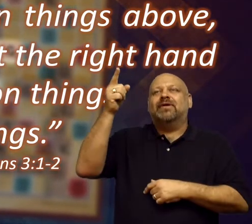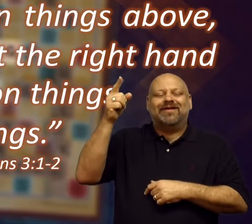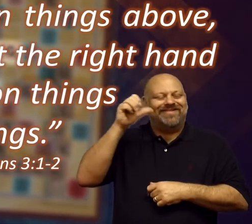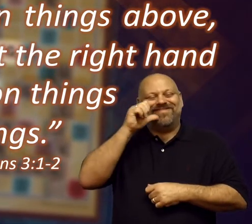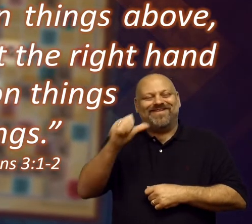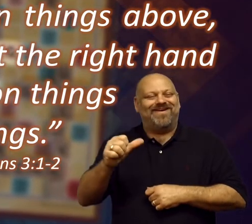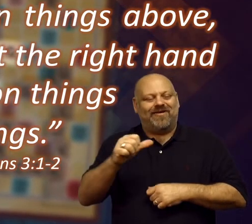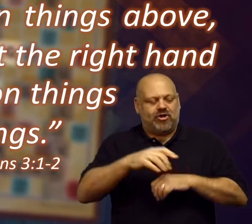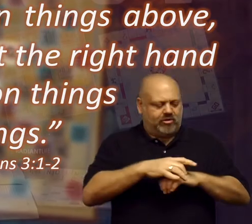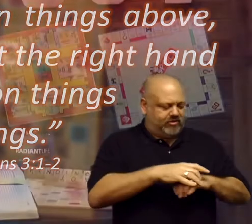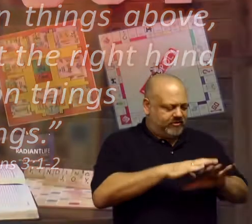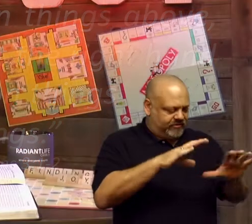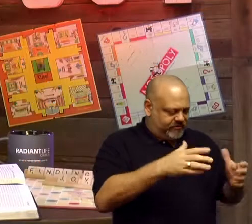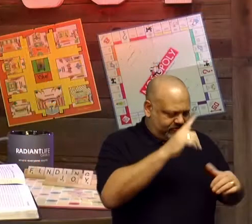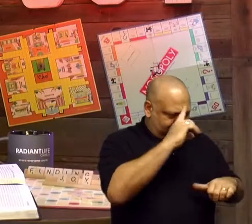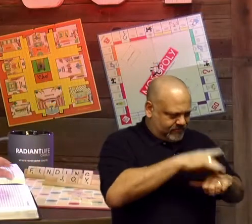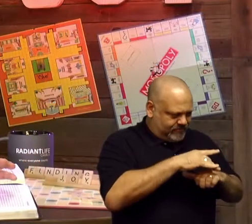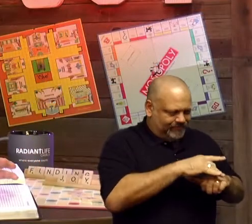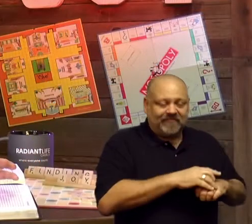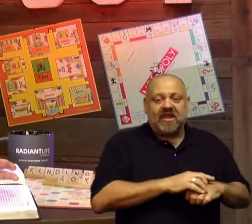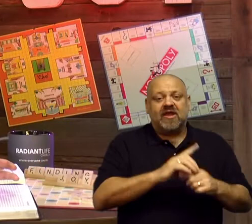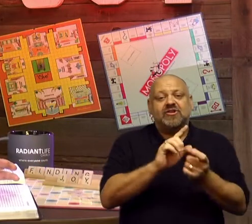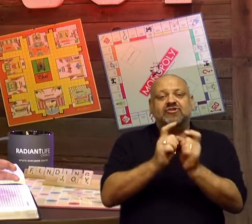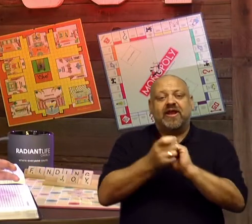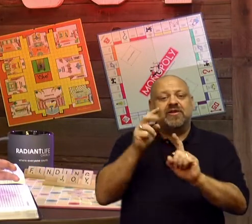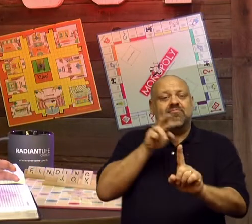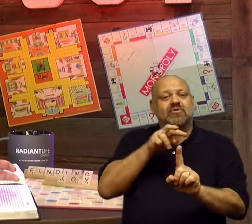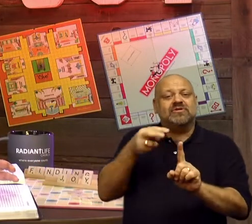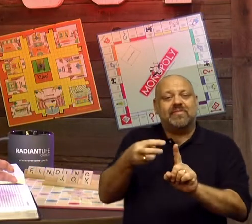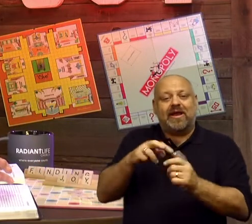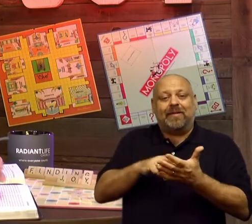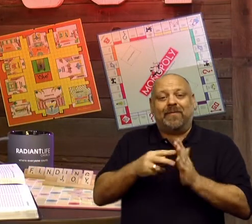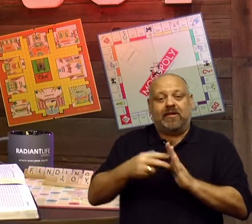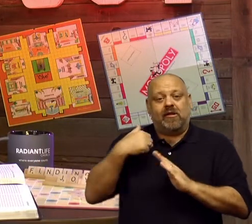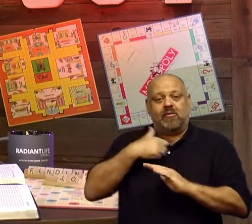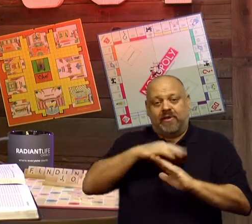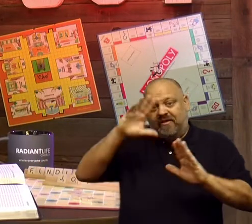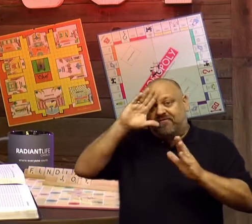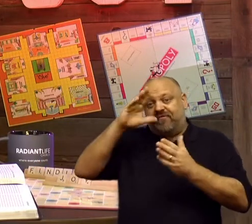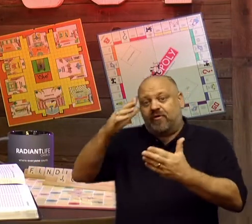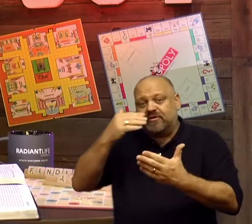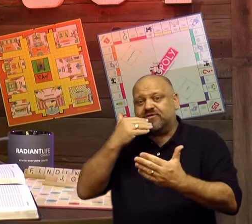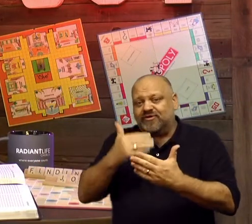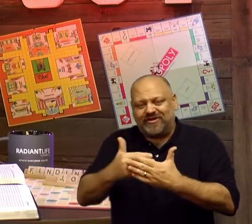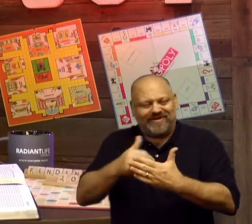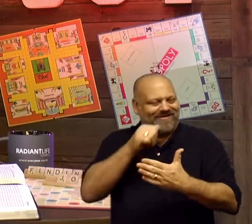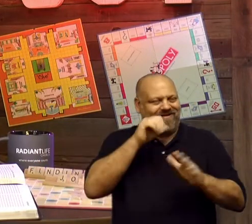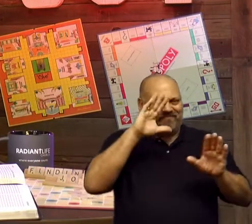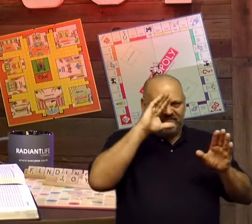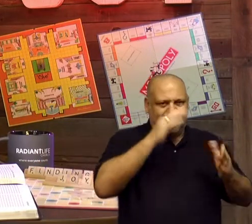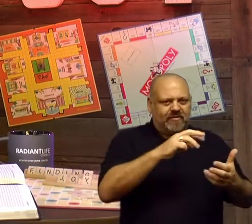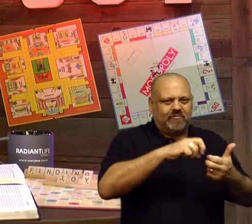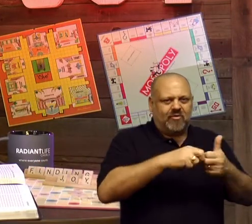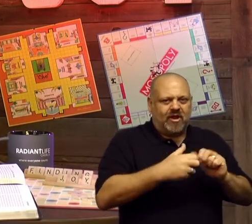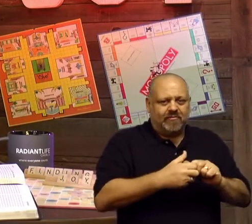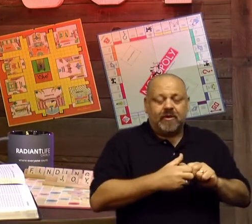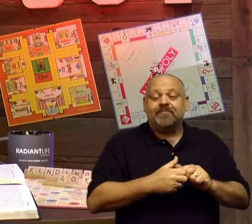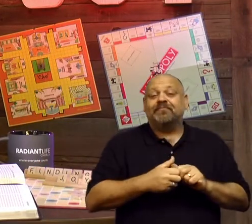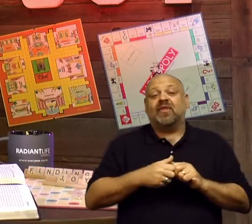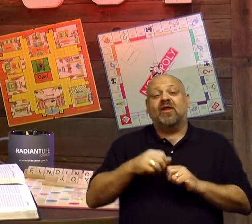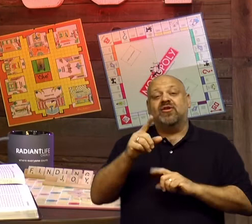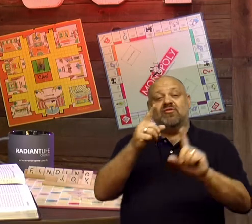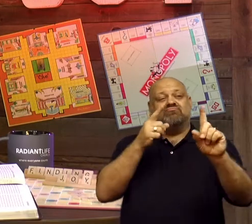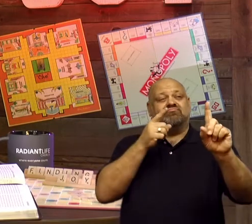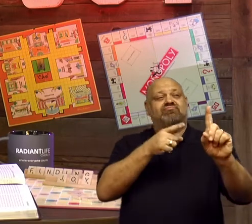earthly things." A shift in perspective means that we're going to focus on the good, not the